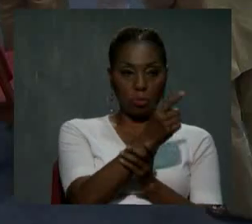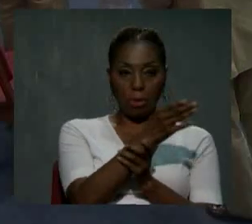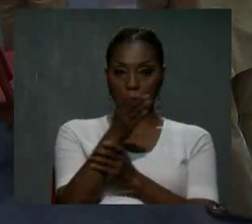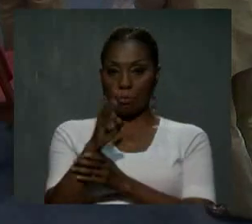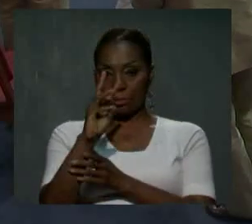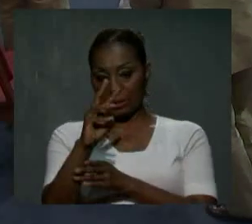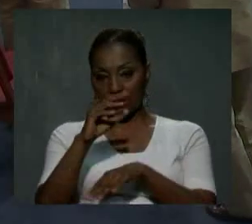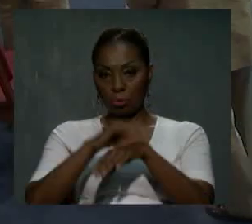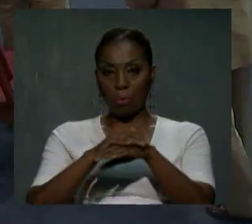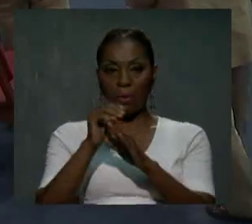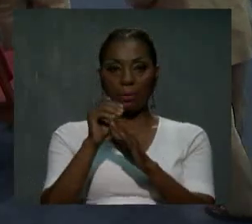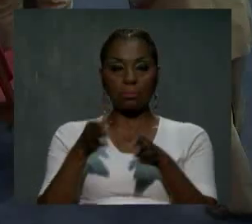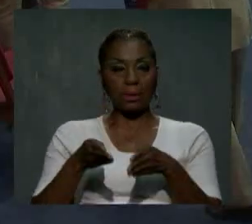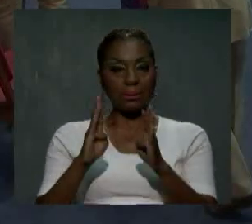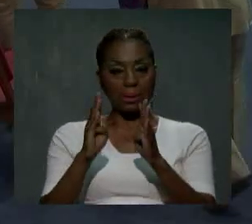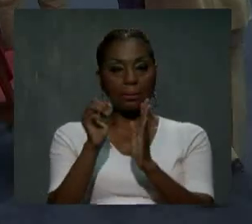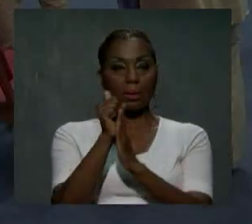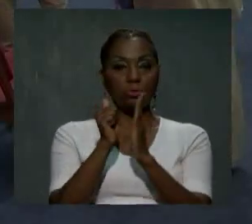consent agenda.